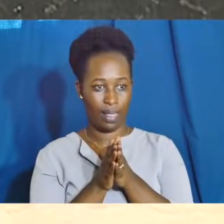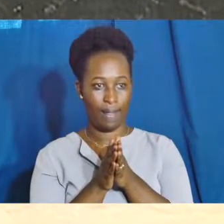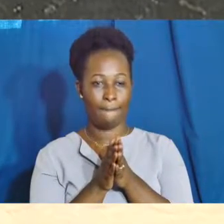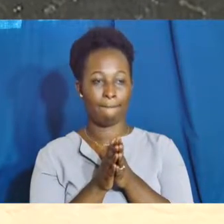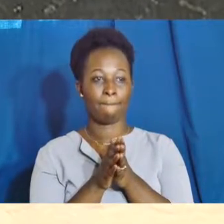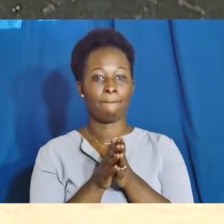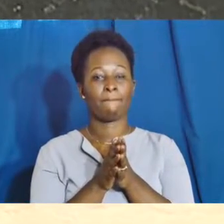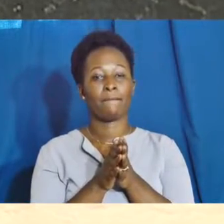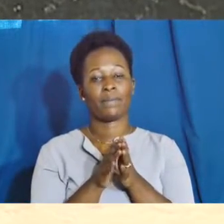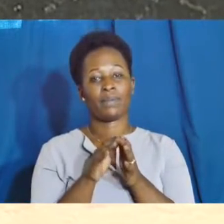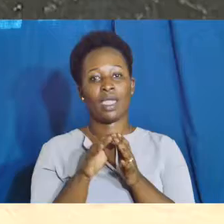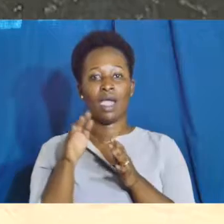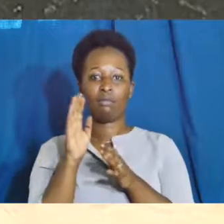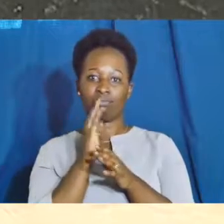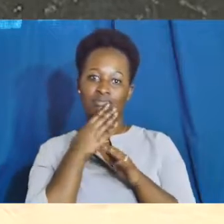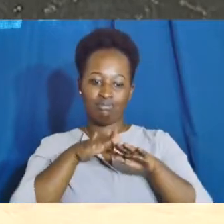valleys.